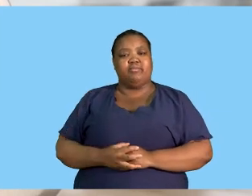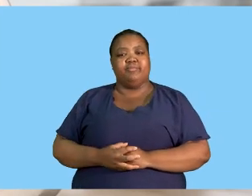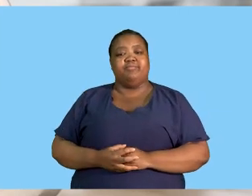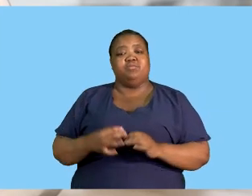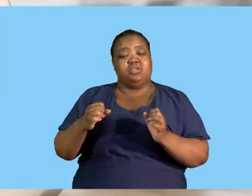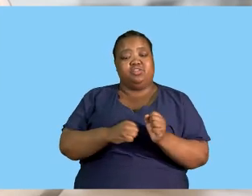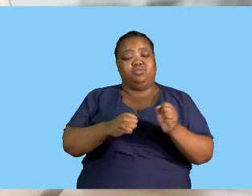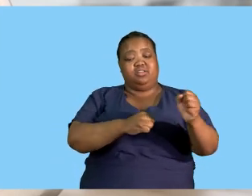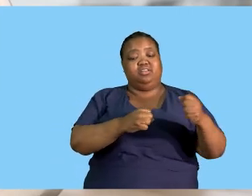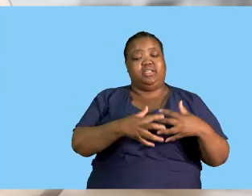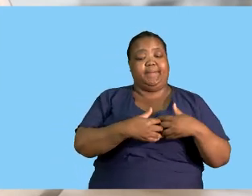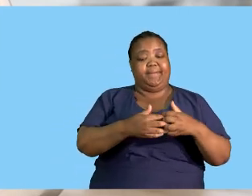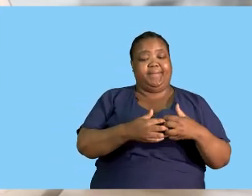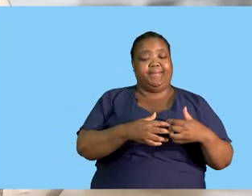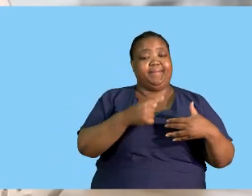strategy that we came up with